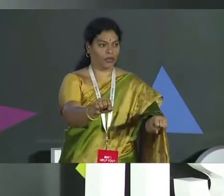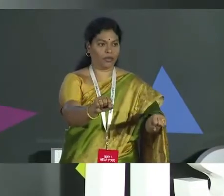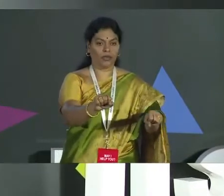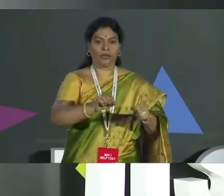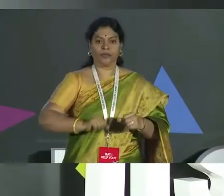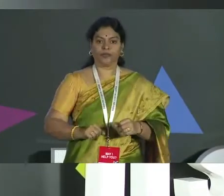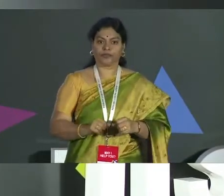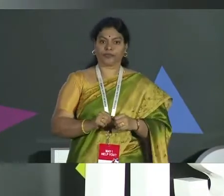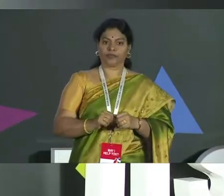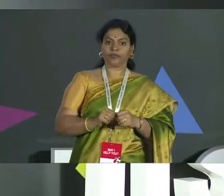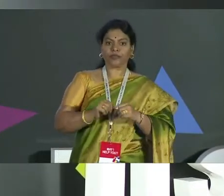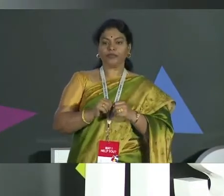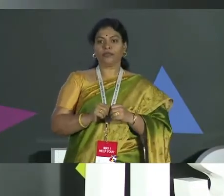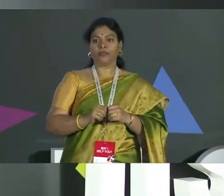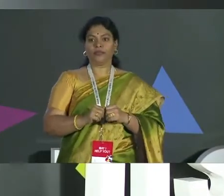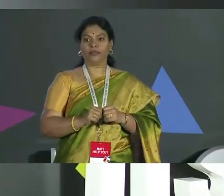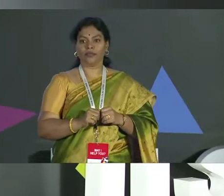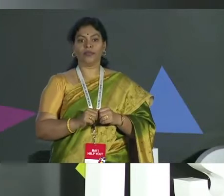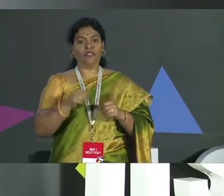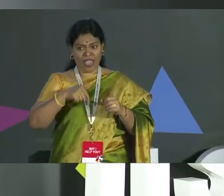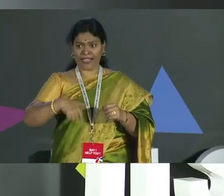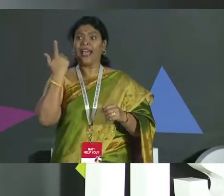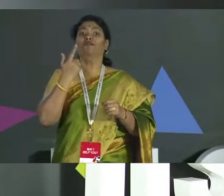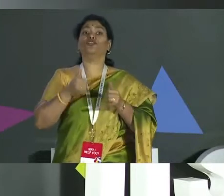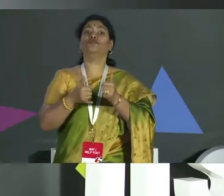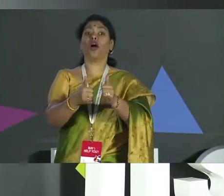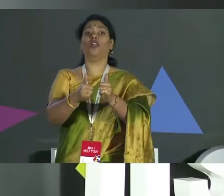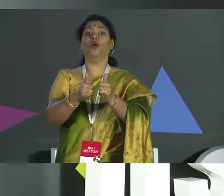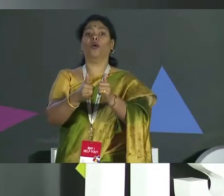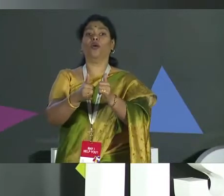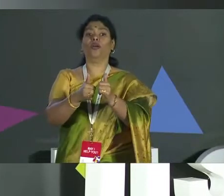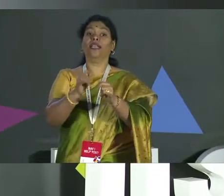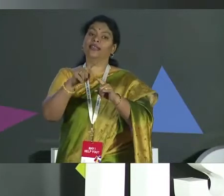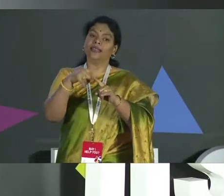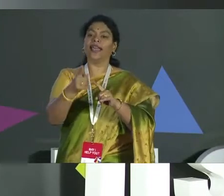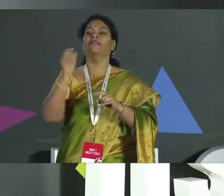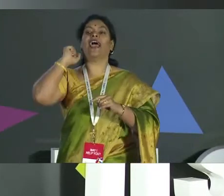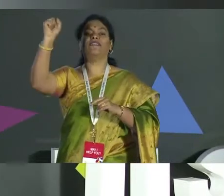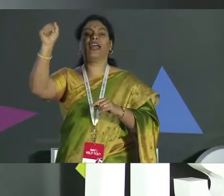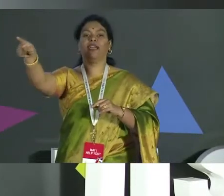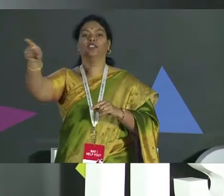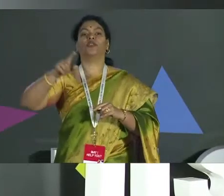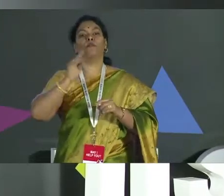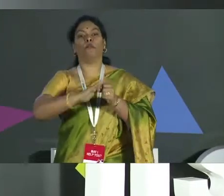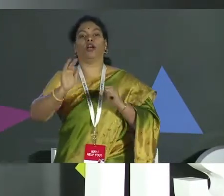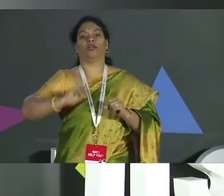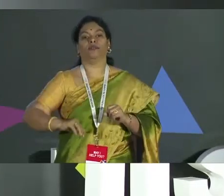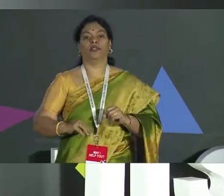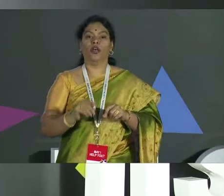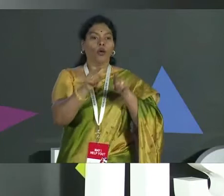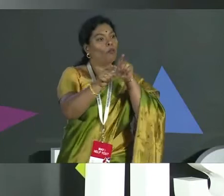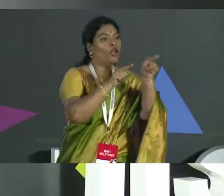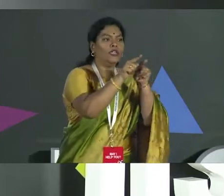to rukna hai. We ourselves should follow it completely. Then we have the right to demand it of others. So many of us point fingers